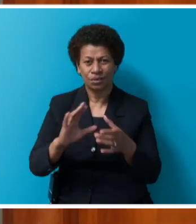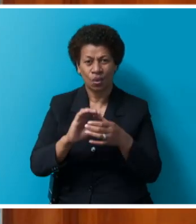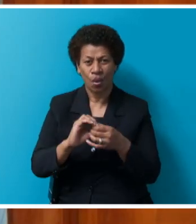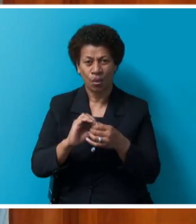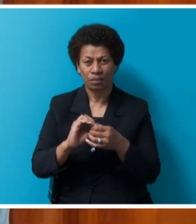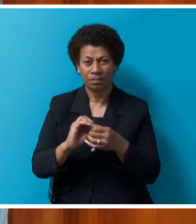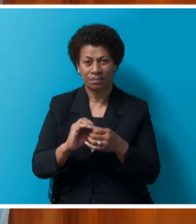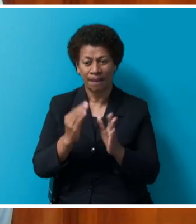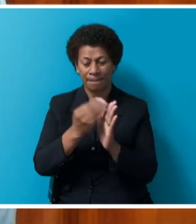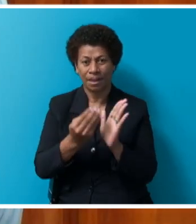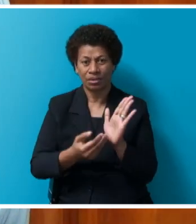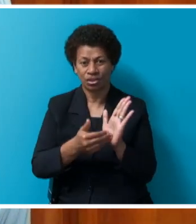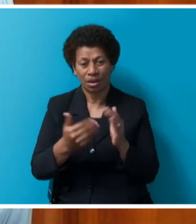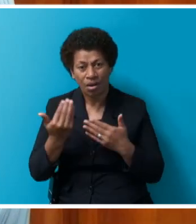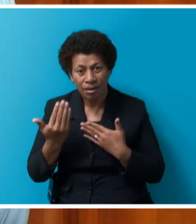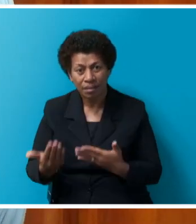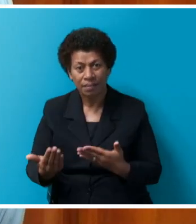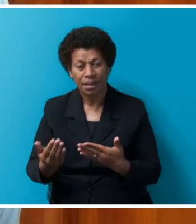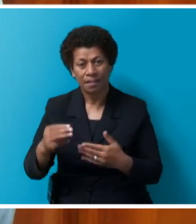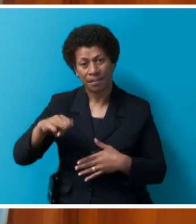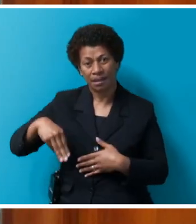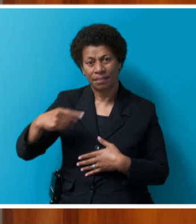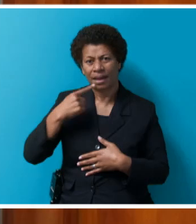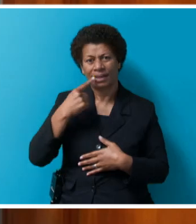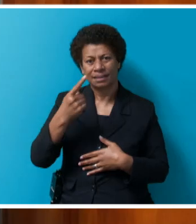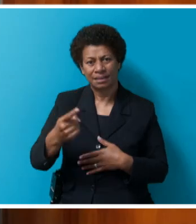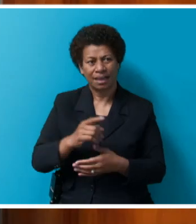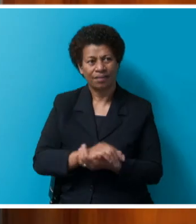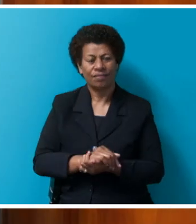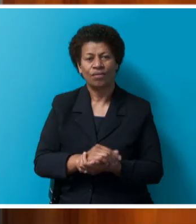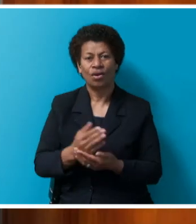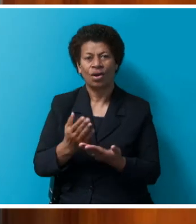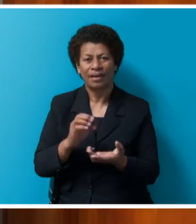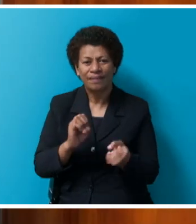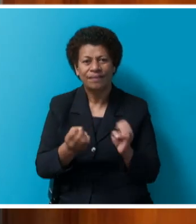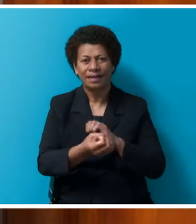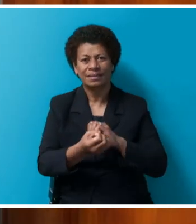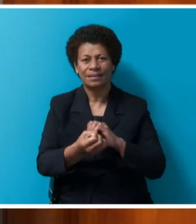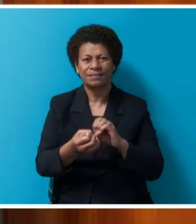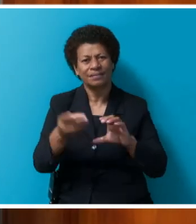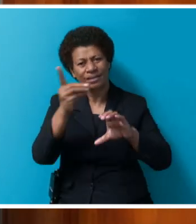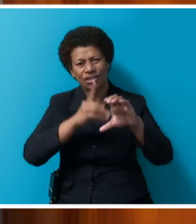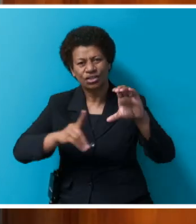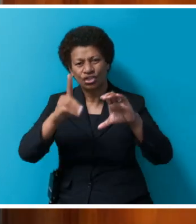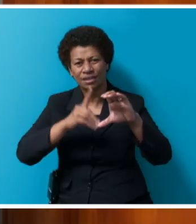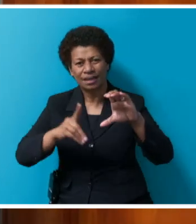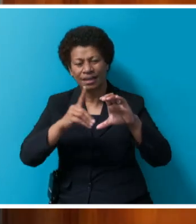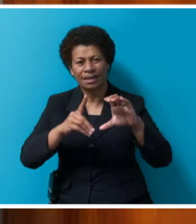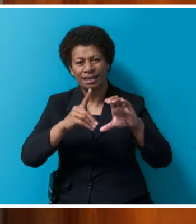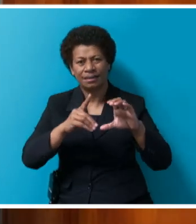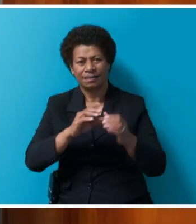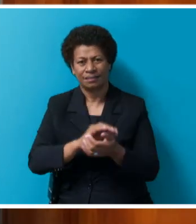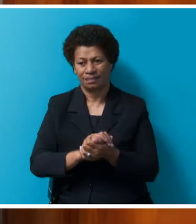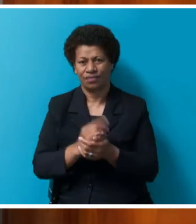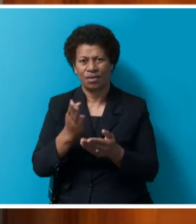response, the Honourable Member passionately advocated for the effective regulation of the digital space to combat misinformation